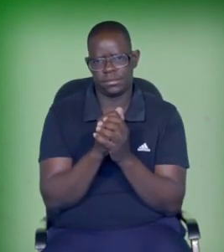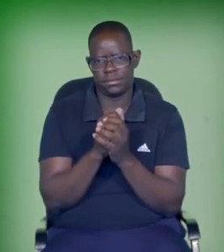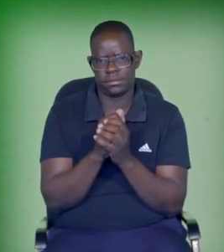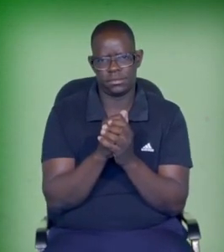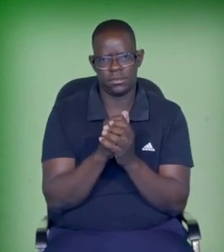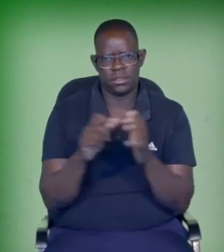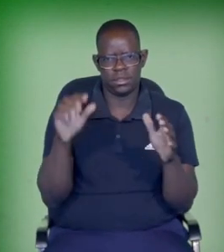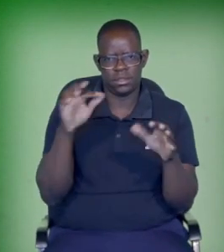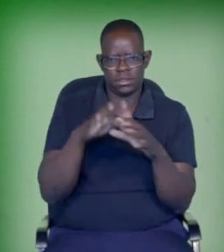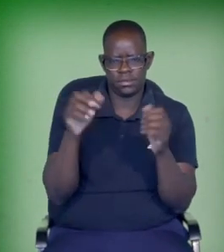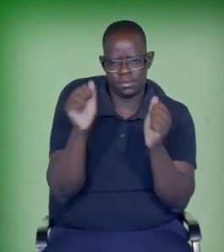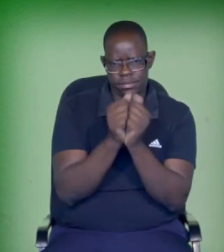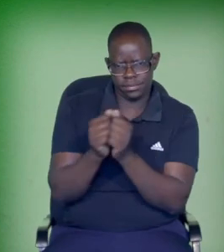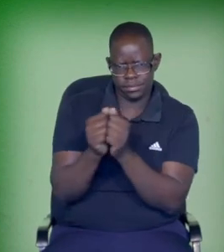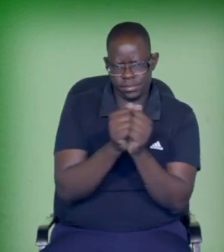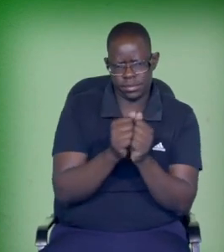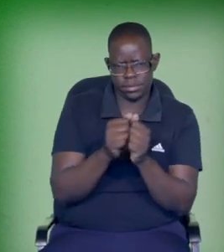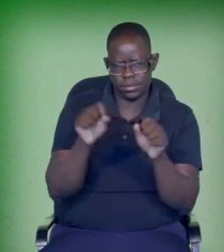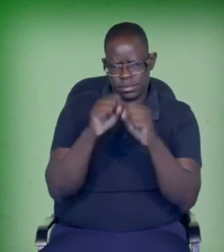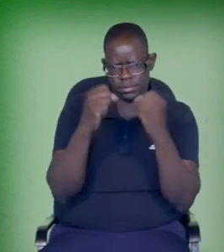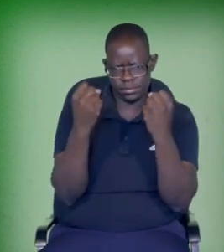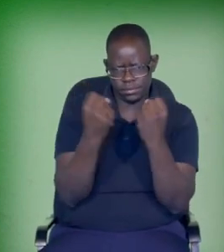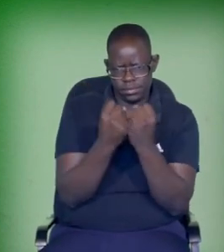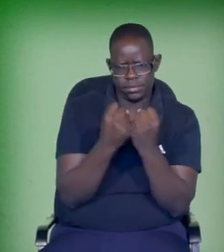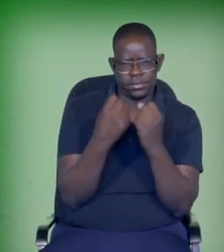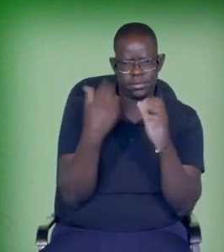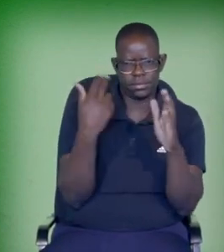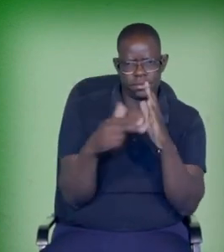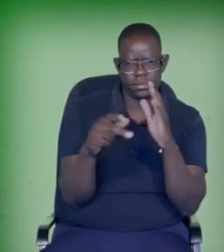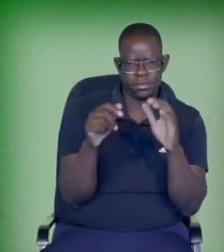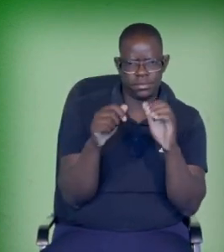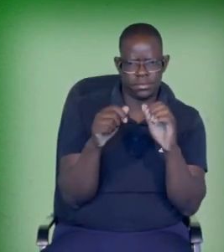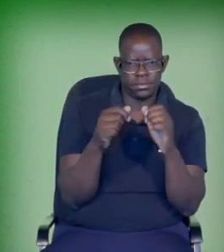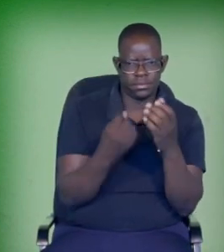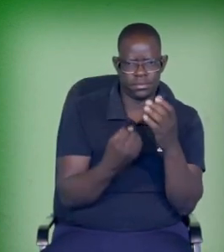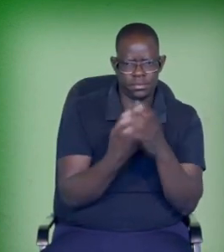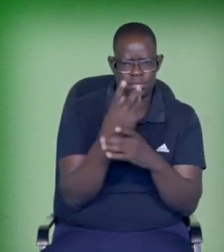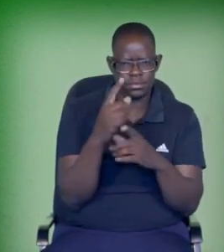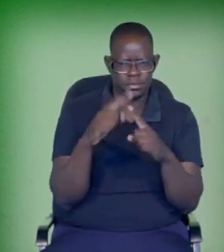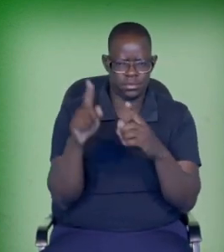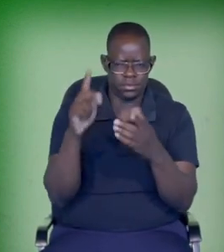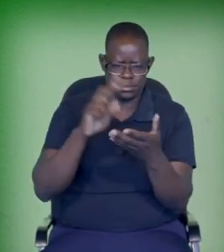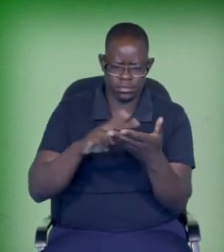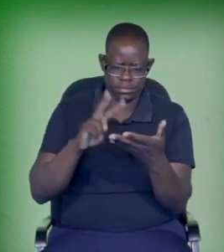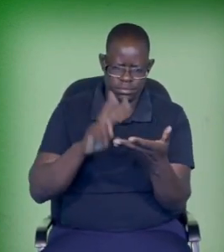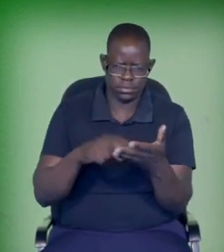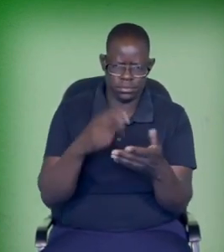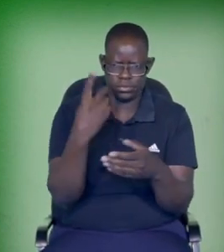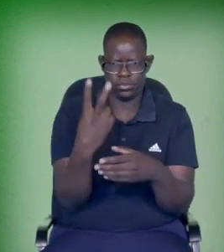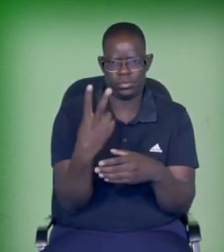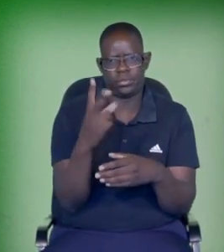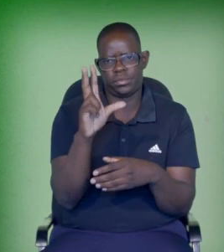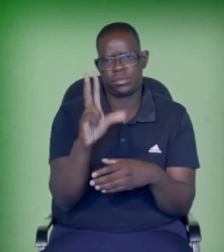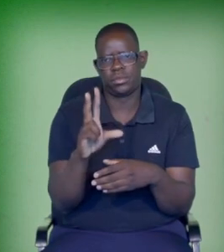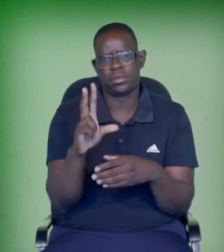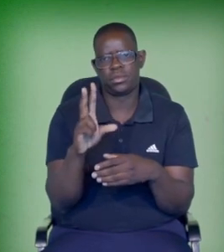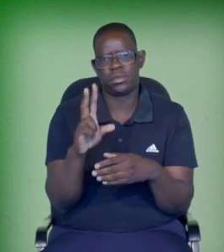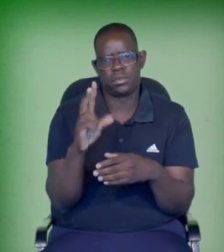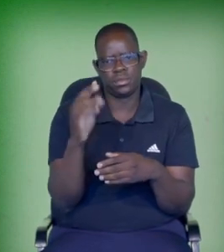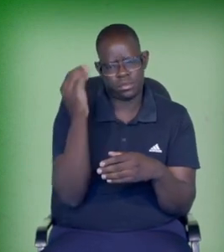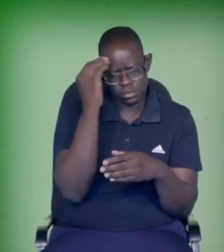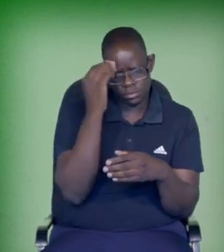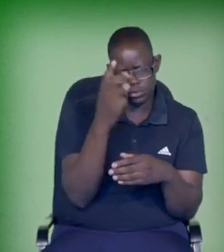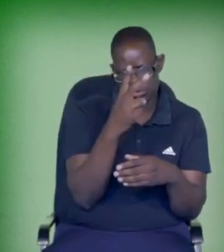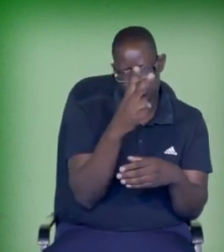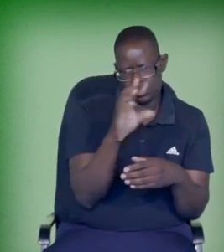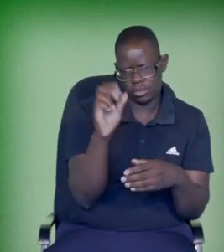A partnership refers to an association or legal relationship arising from an agreement between at least two, but usually not more than